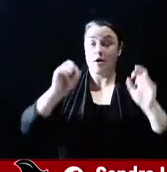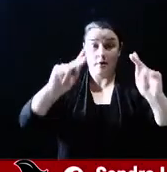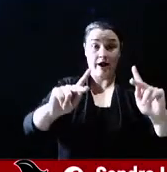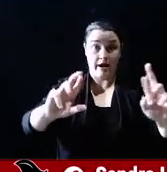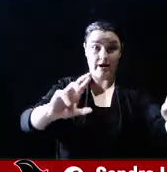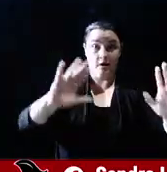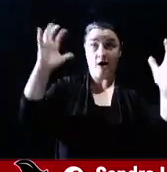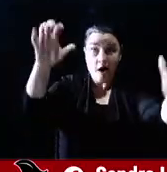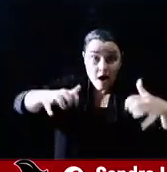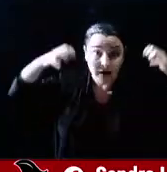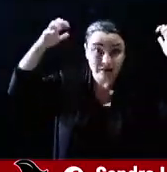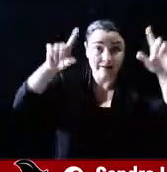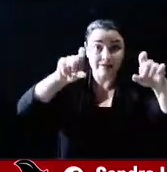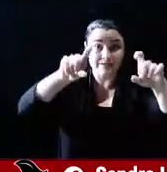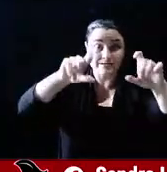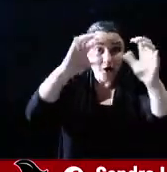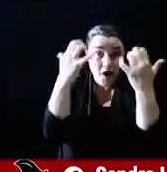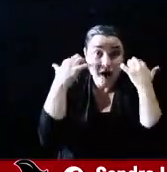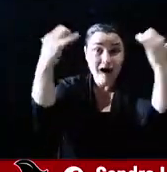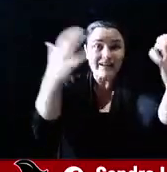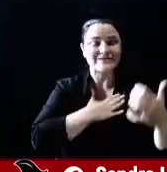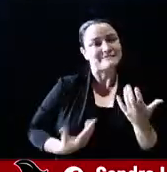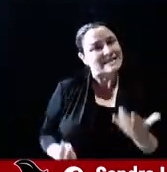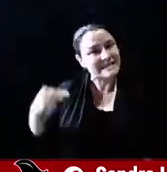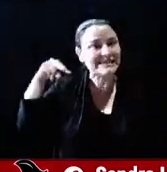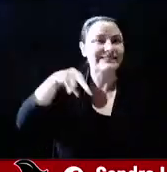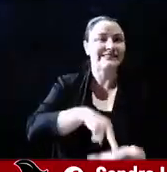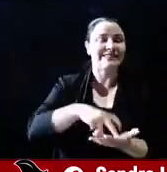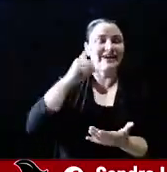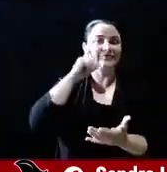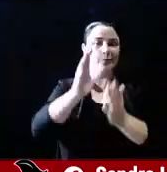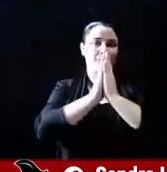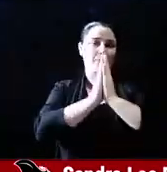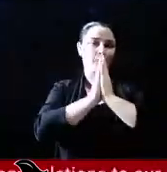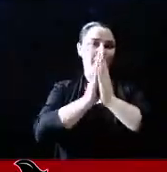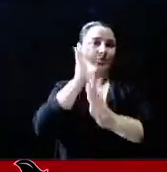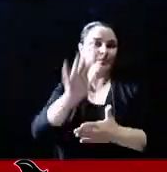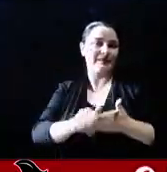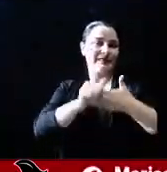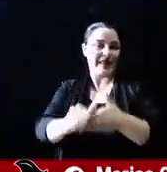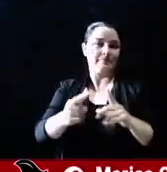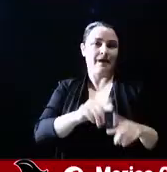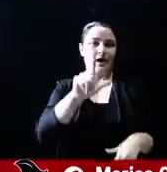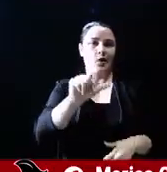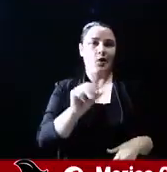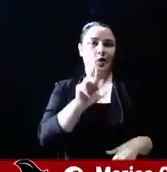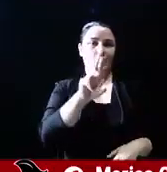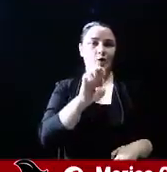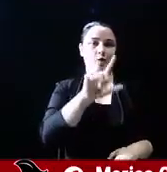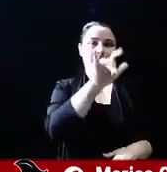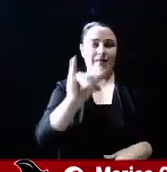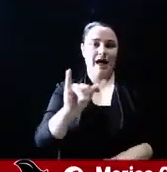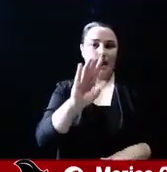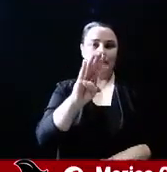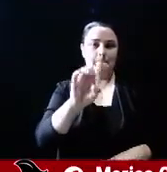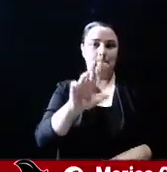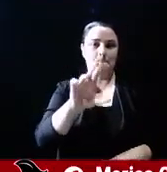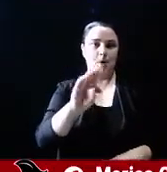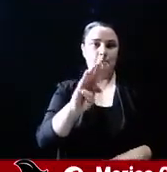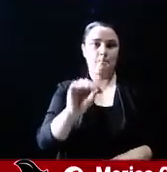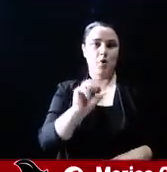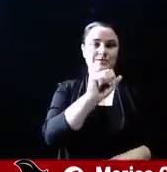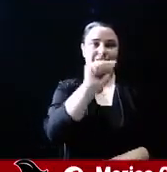Okay, audience, please stand for the benediction, which will be led by Lorelei Barbosa. Lorelei.